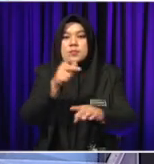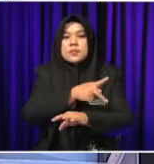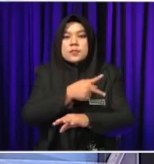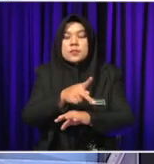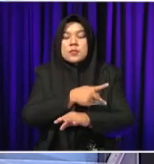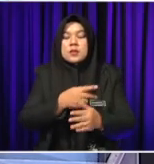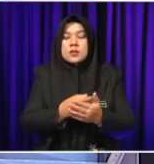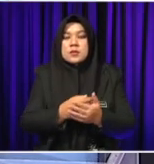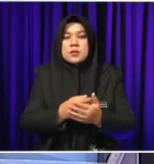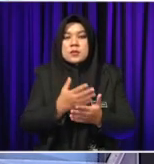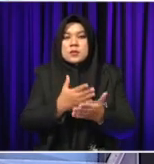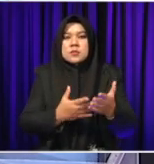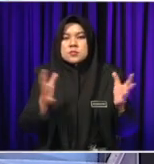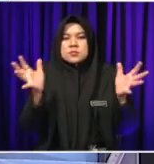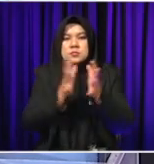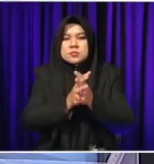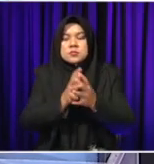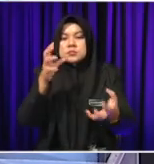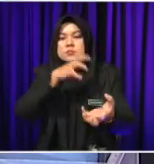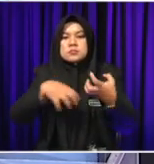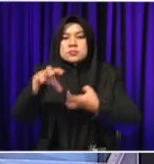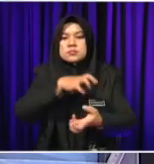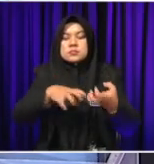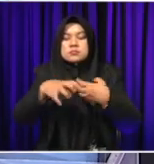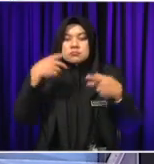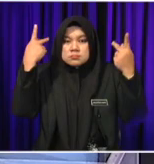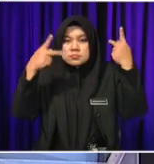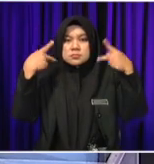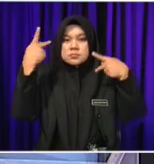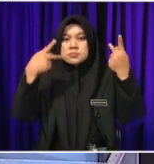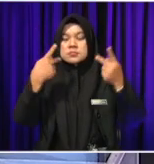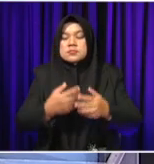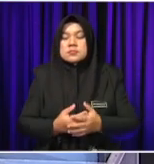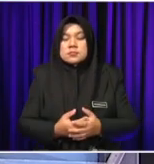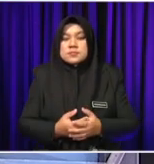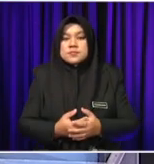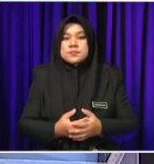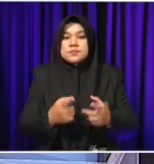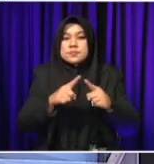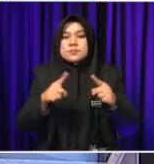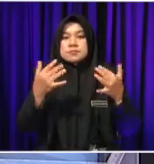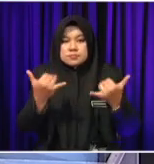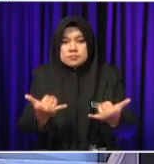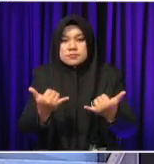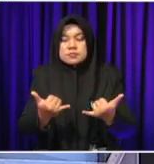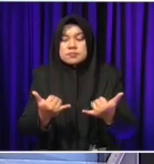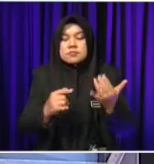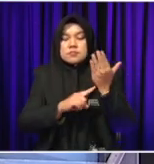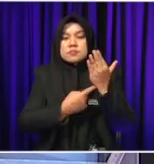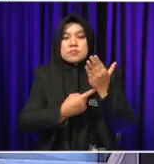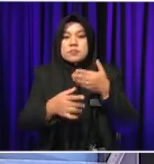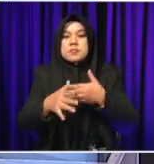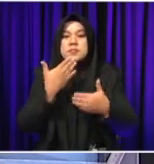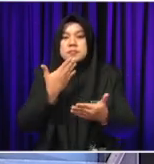you see a jumbled up, you see all the words, you just get confused and lost. Exactly, but this Shafika. Is a perfect start to get all the ideas